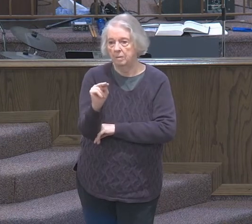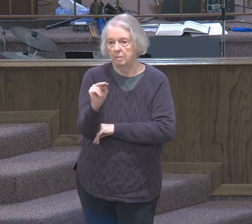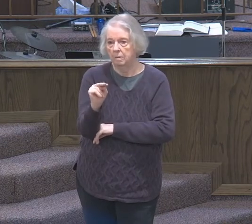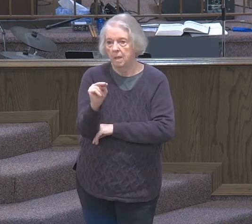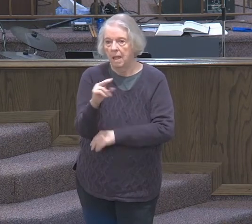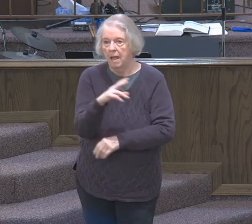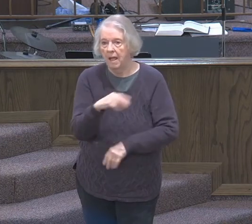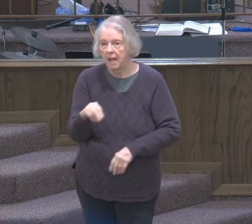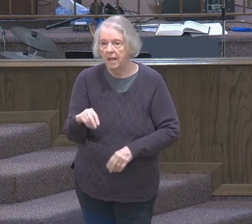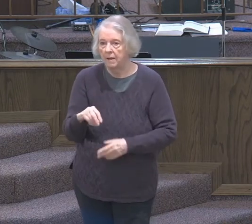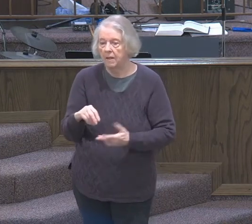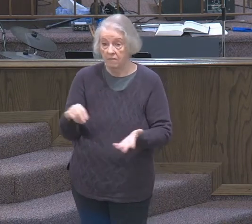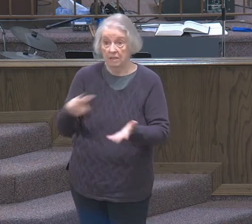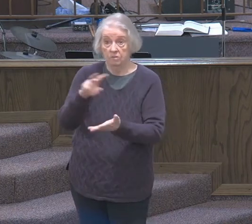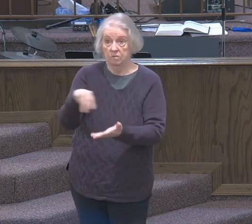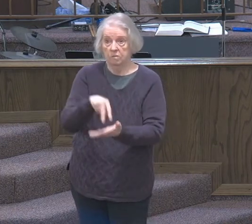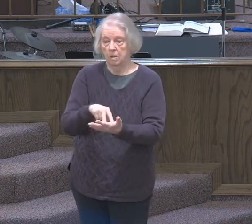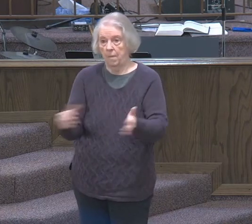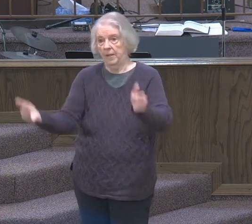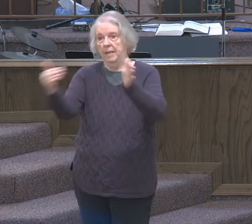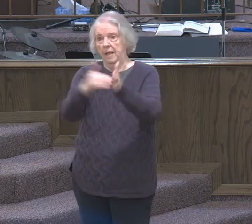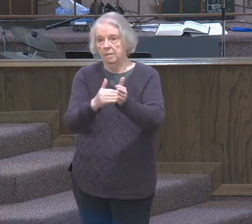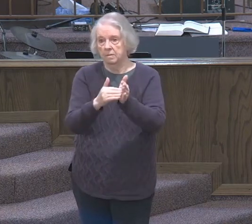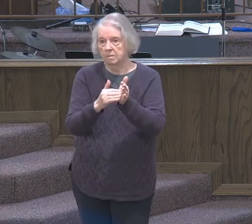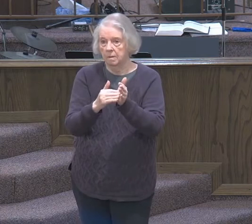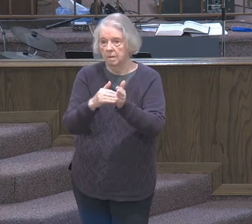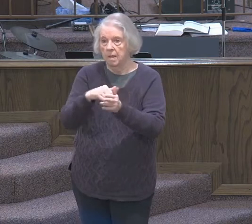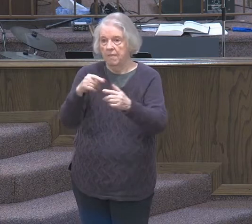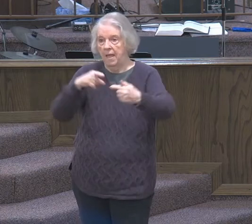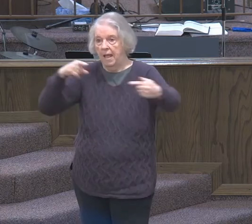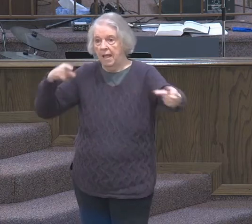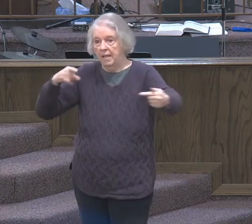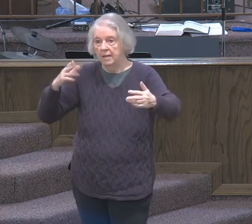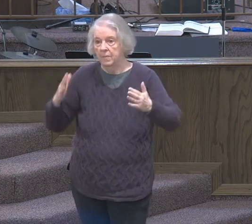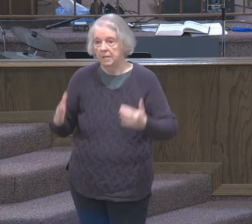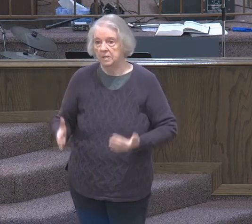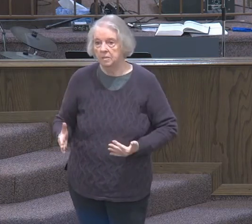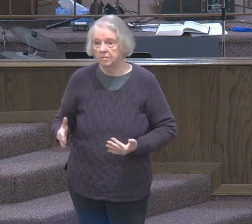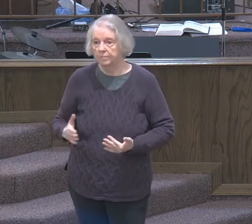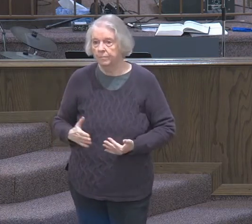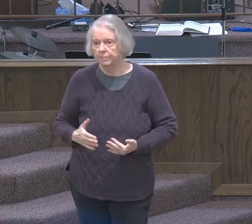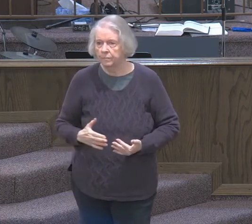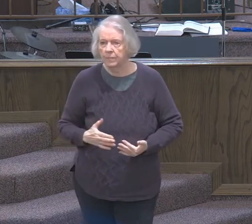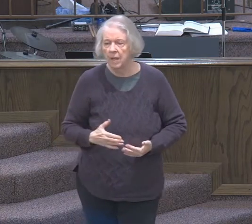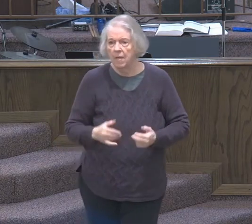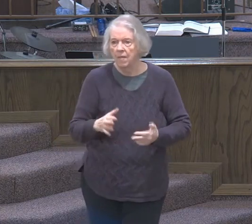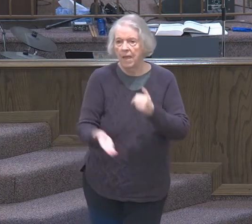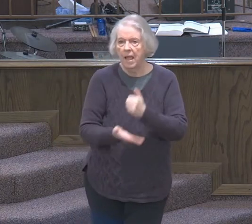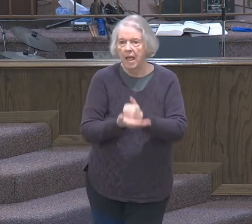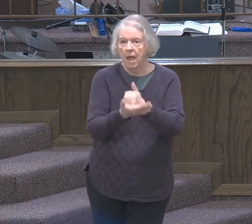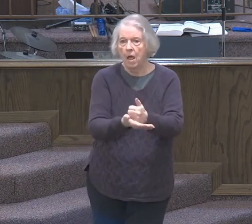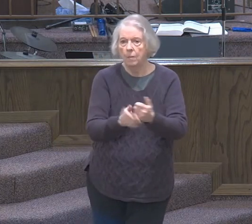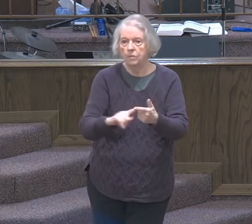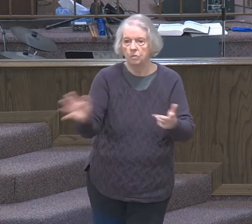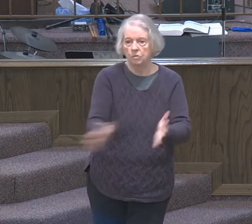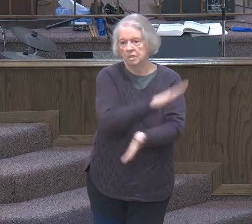to utterly kill and destroy them. And when they had made an end of the inhabitants of Seir, they helped to destroy